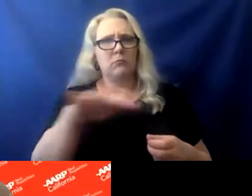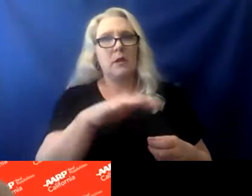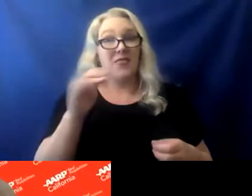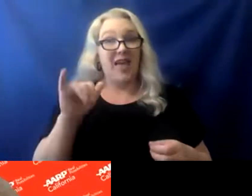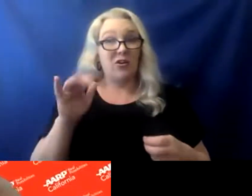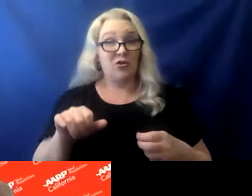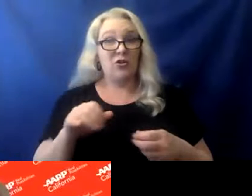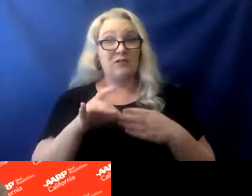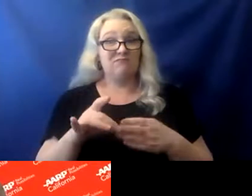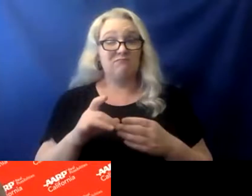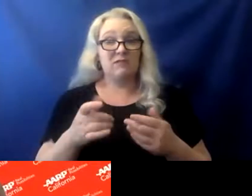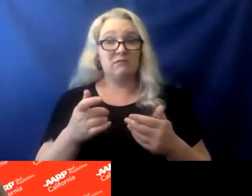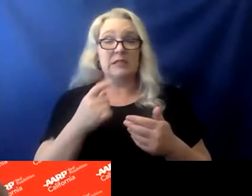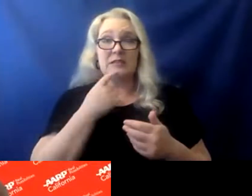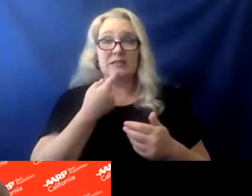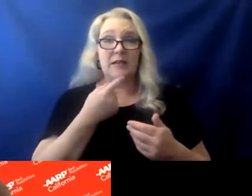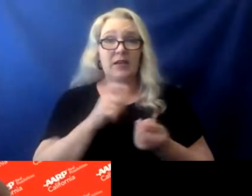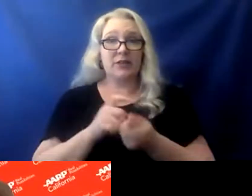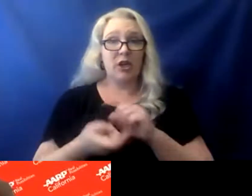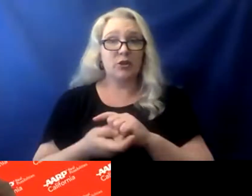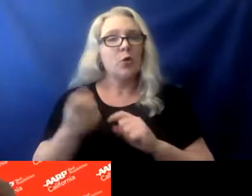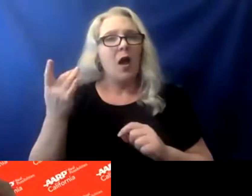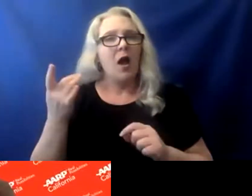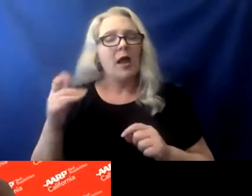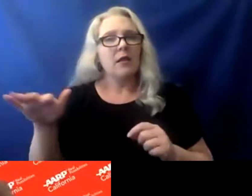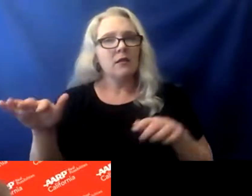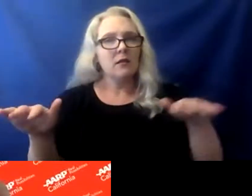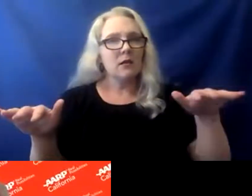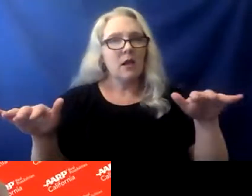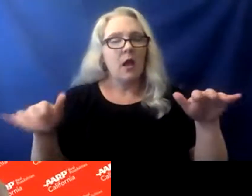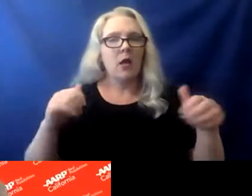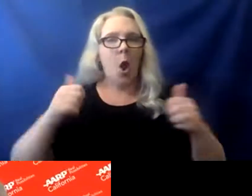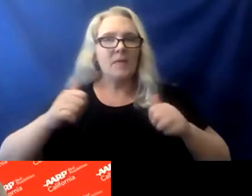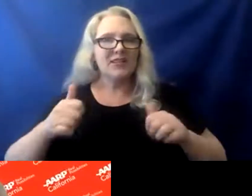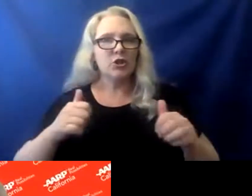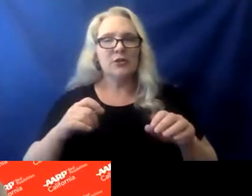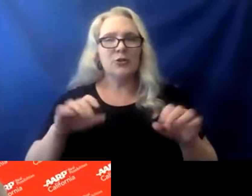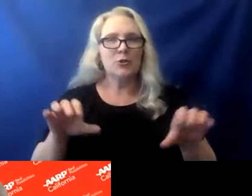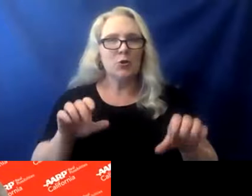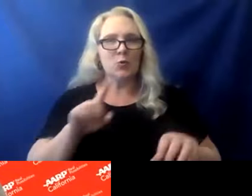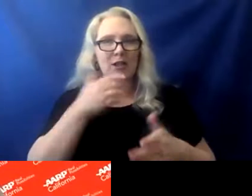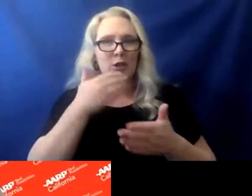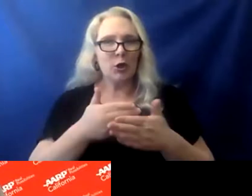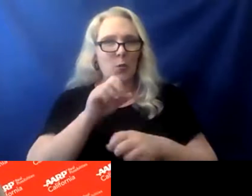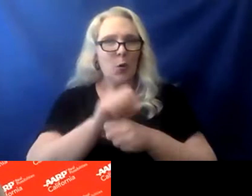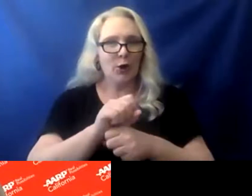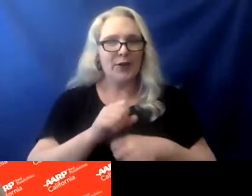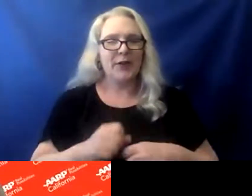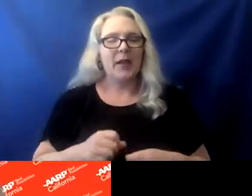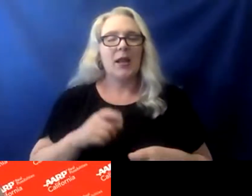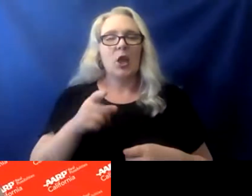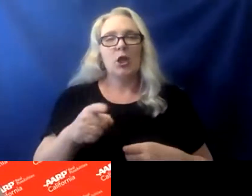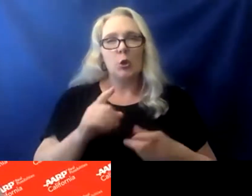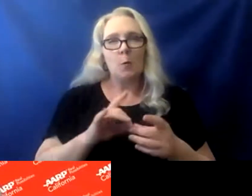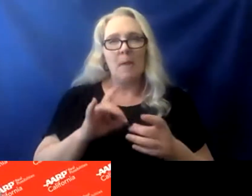because just sometimes of the competition between jurisdictions to do really good work. And so you mentioned